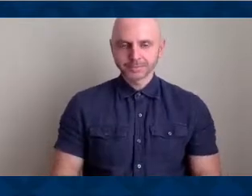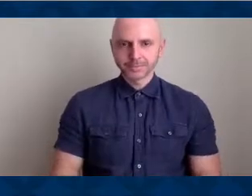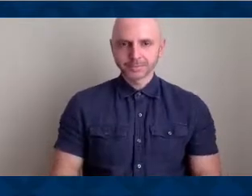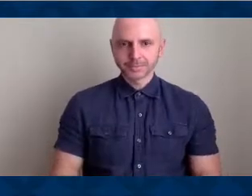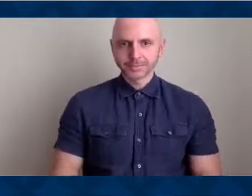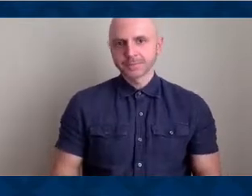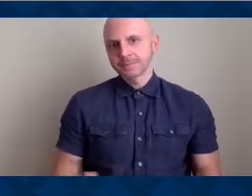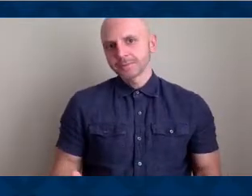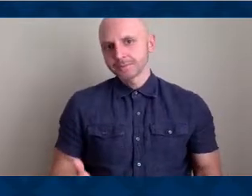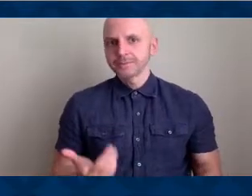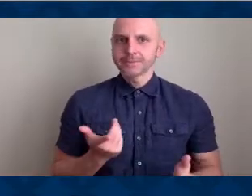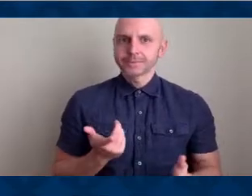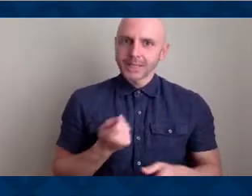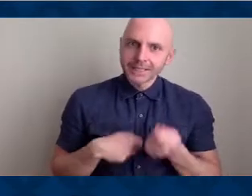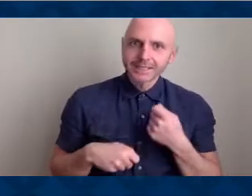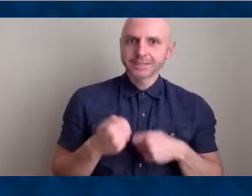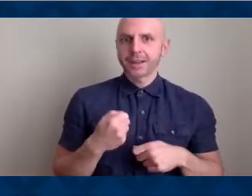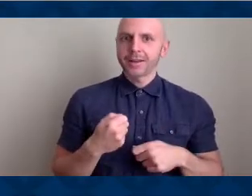seen you in person.